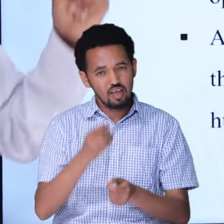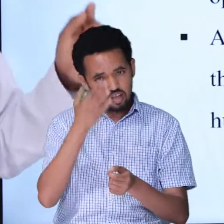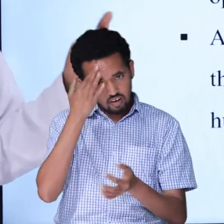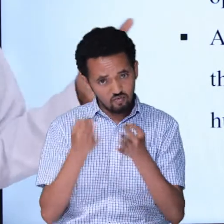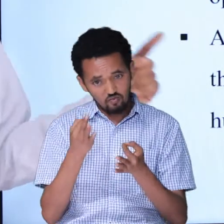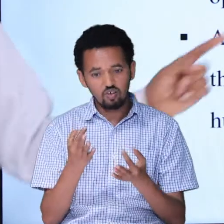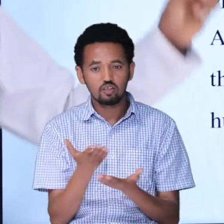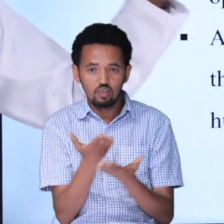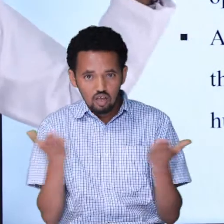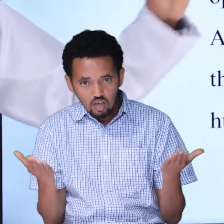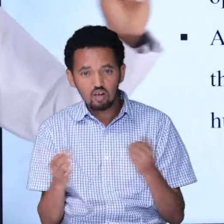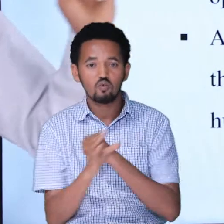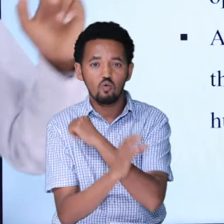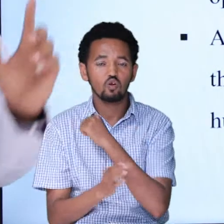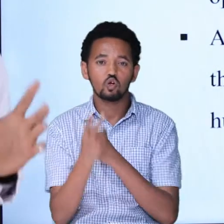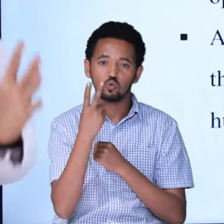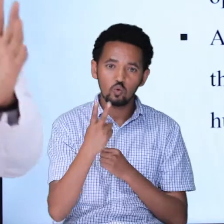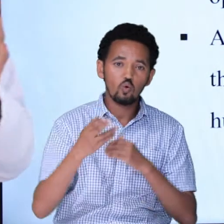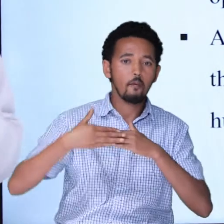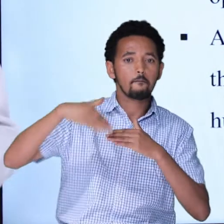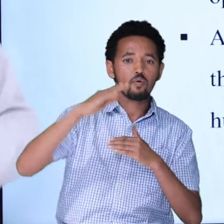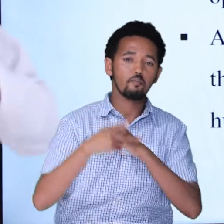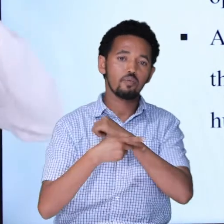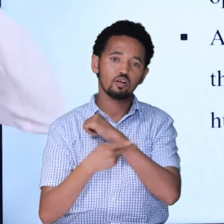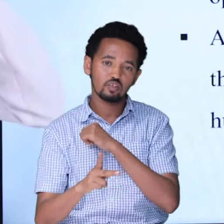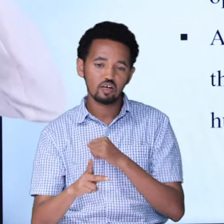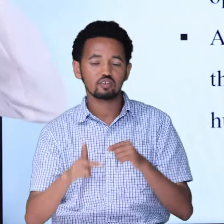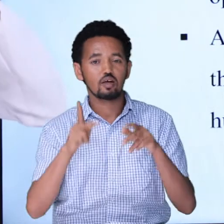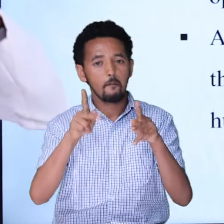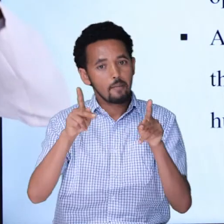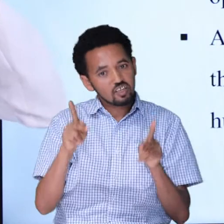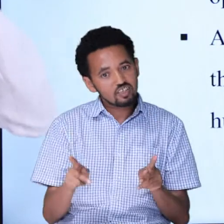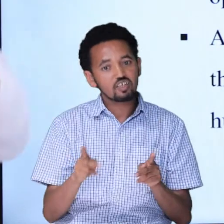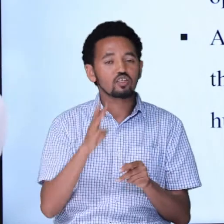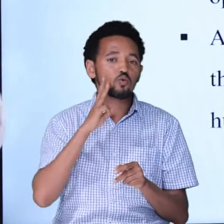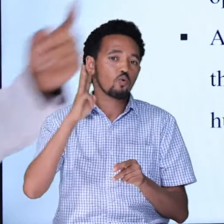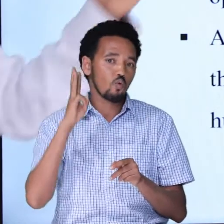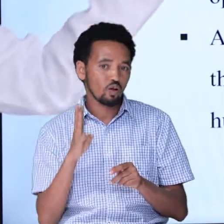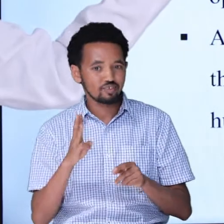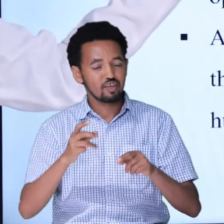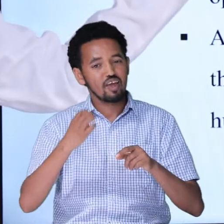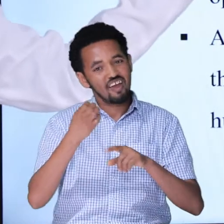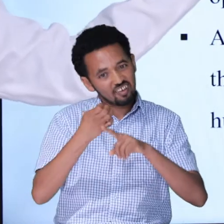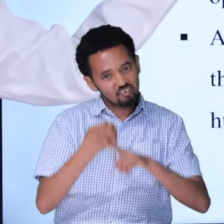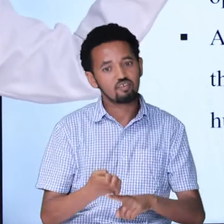were countries where two or more political parties was existed,